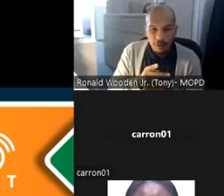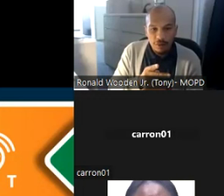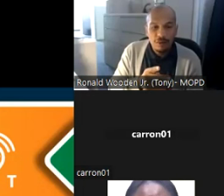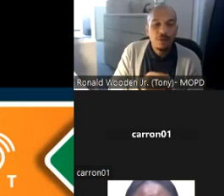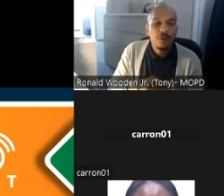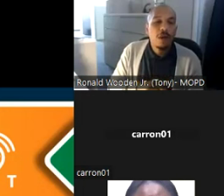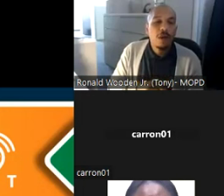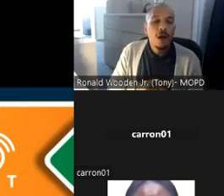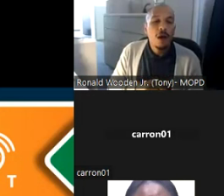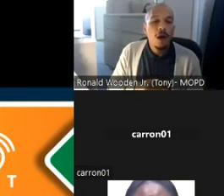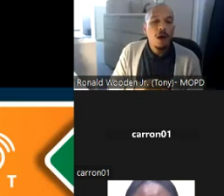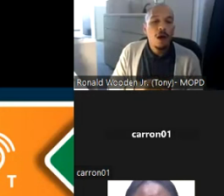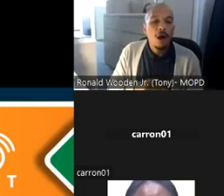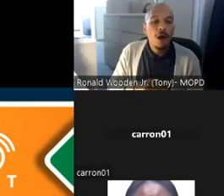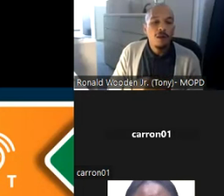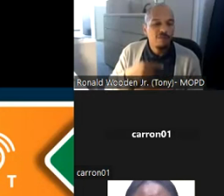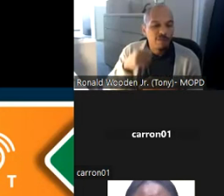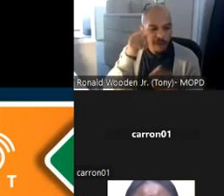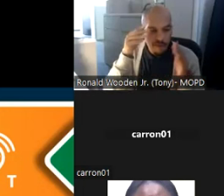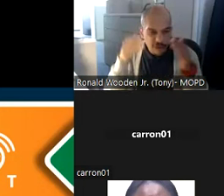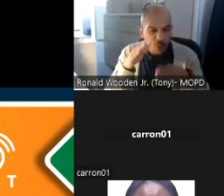Direct Program Supervisor.